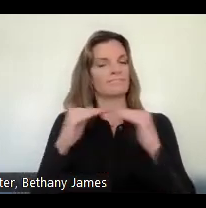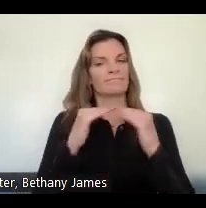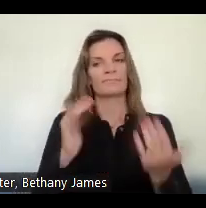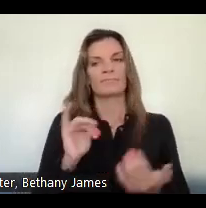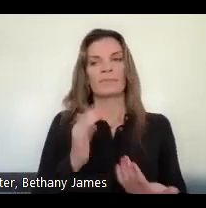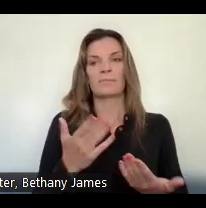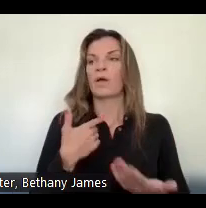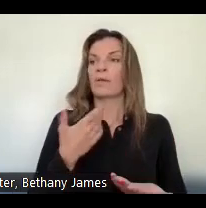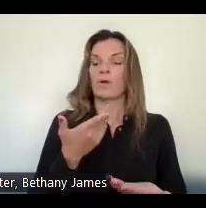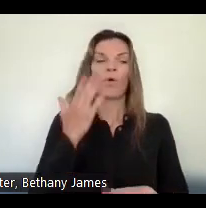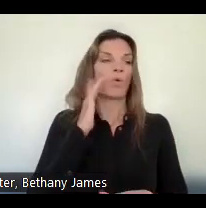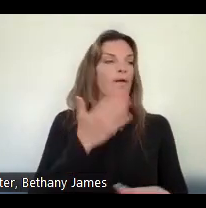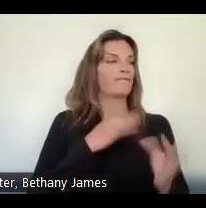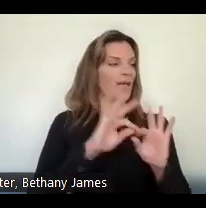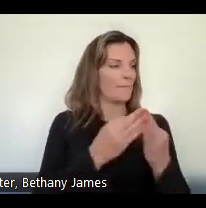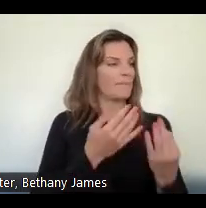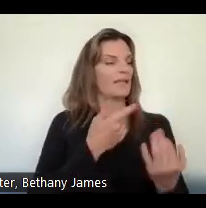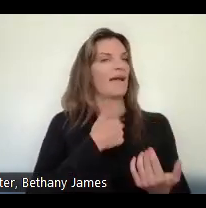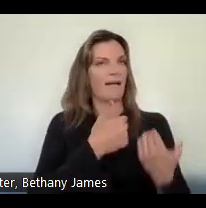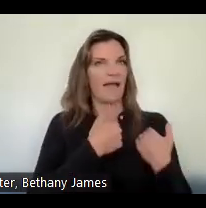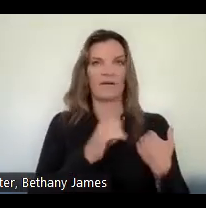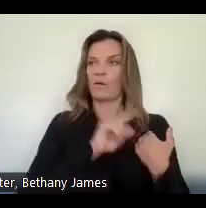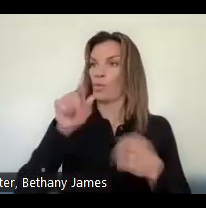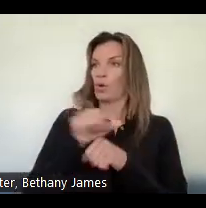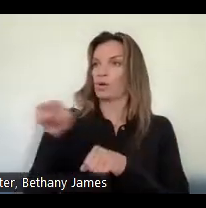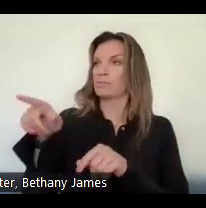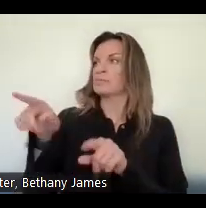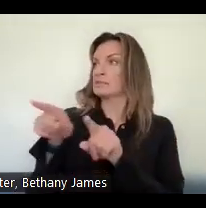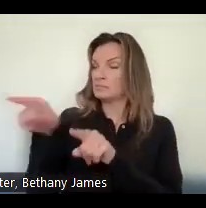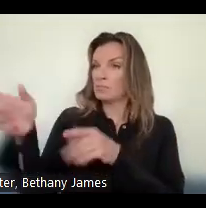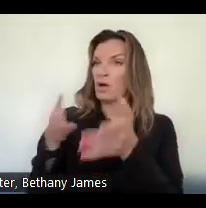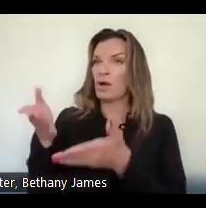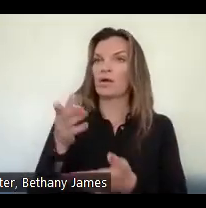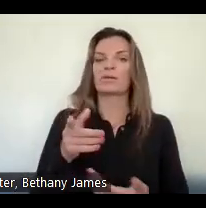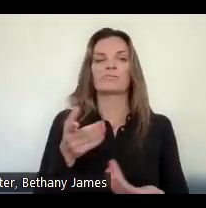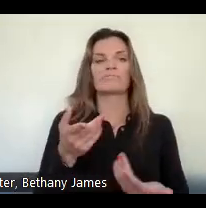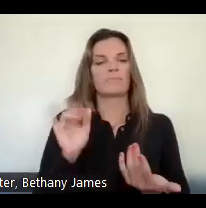has autism and I want to work for a place that I feel proud of and that he could come work.